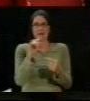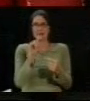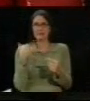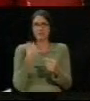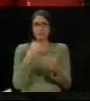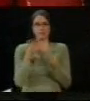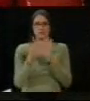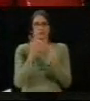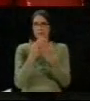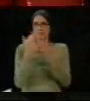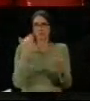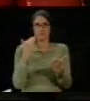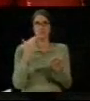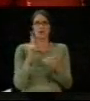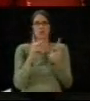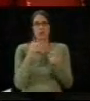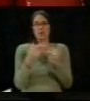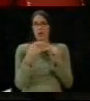past.